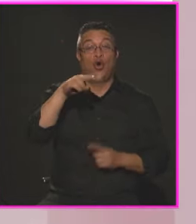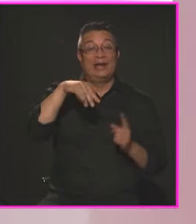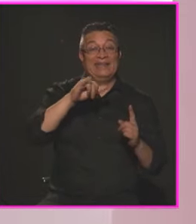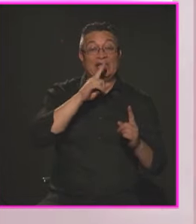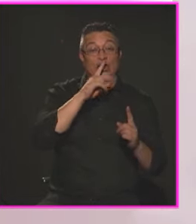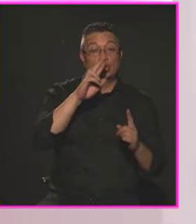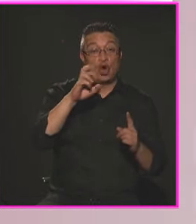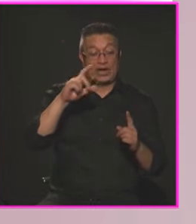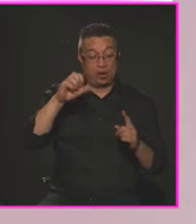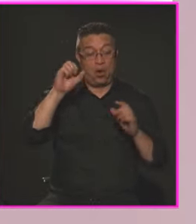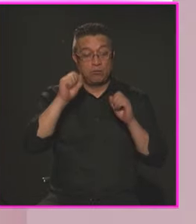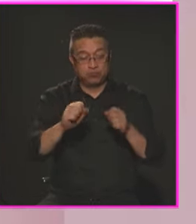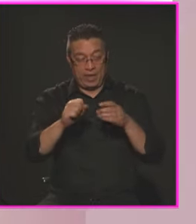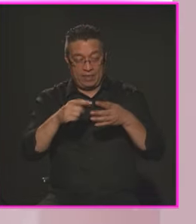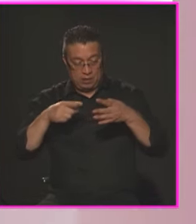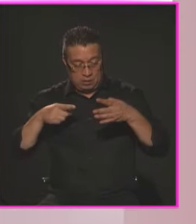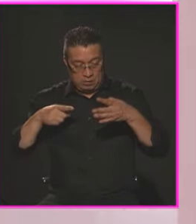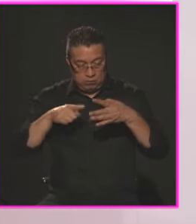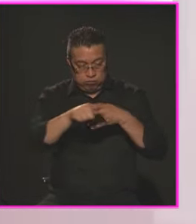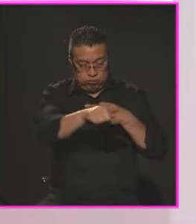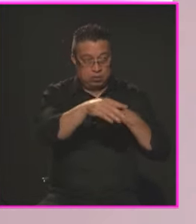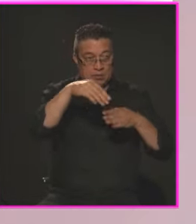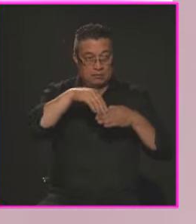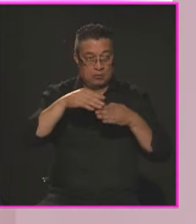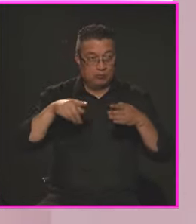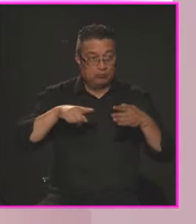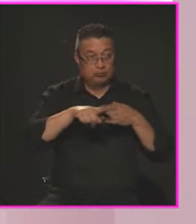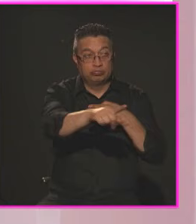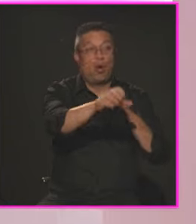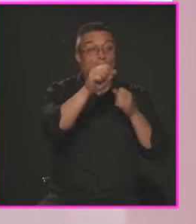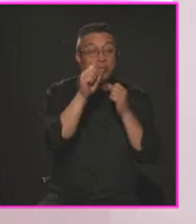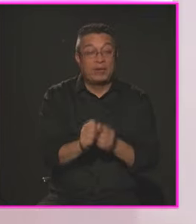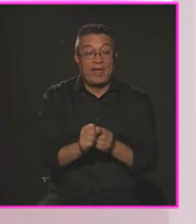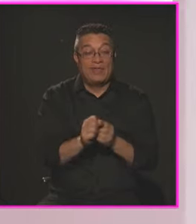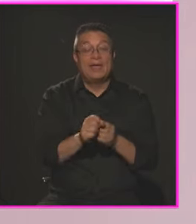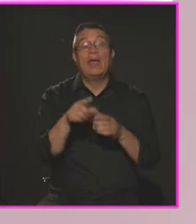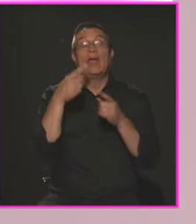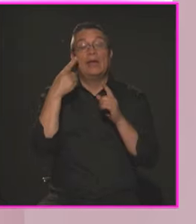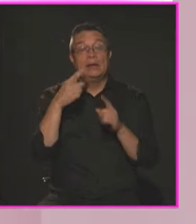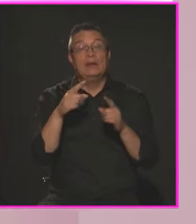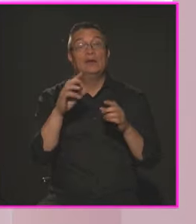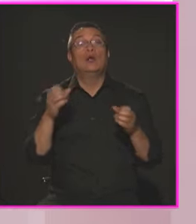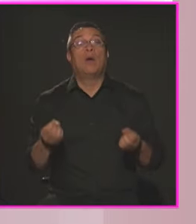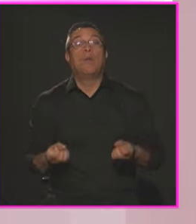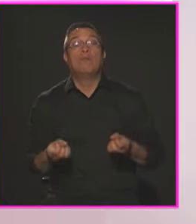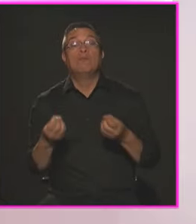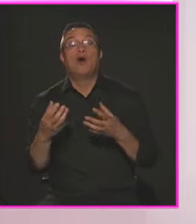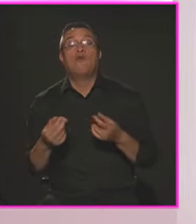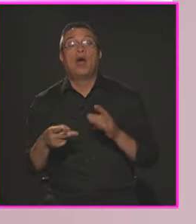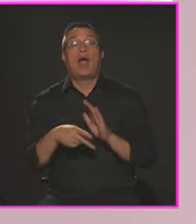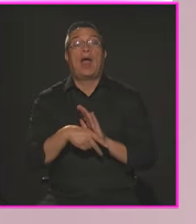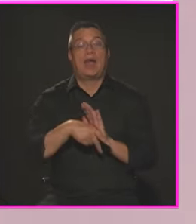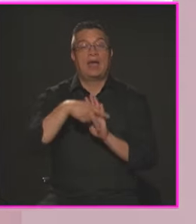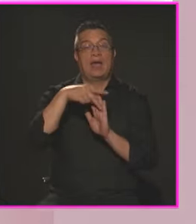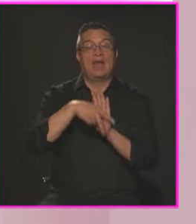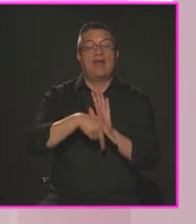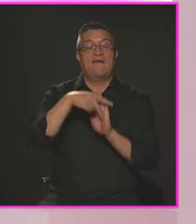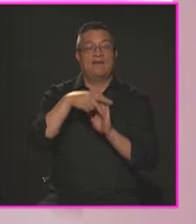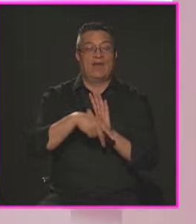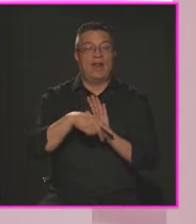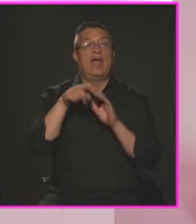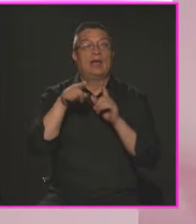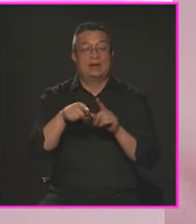this plane and produce an oscillation. It's again a two-level system, and this oscillation, if it is